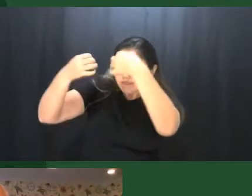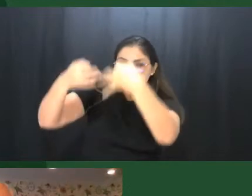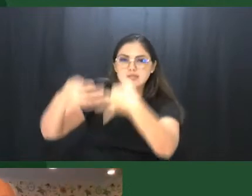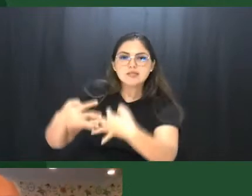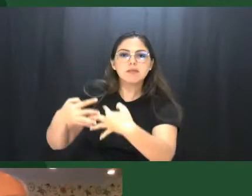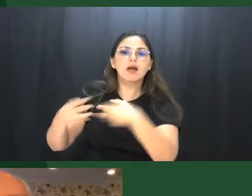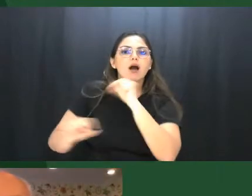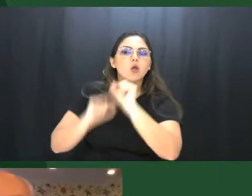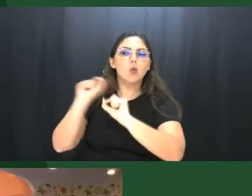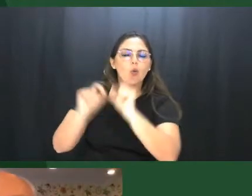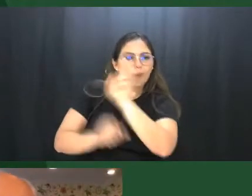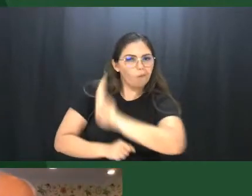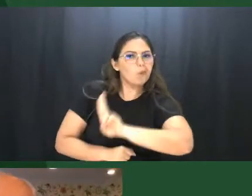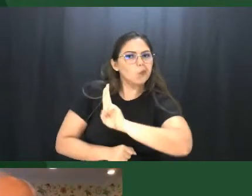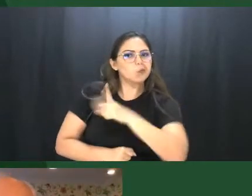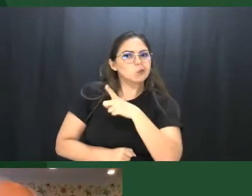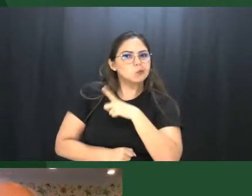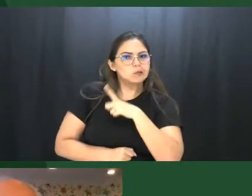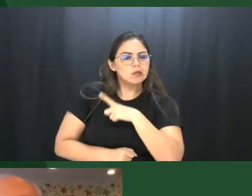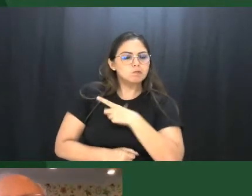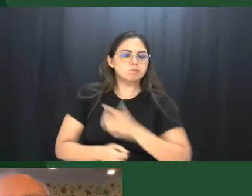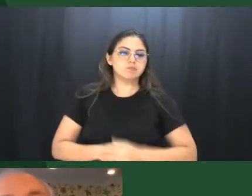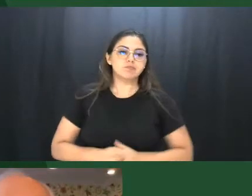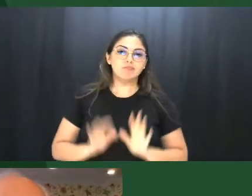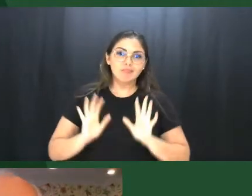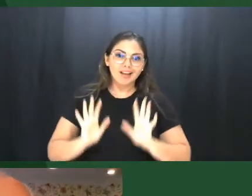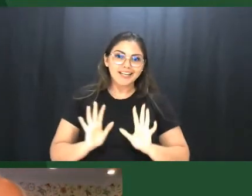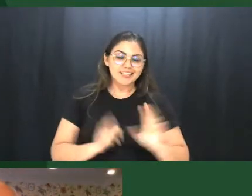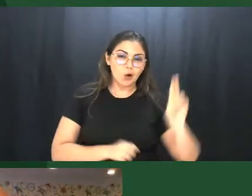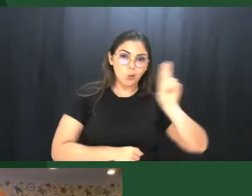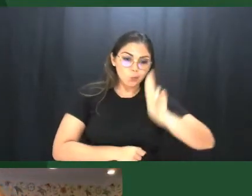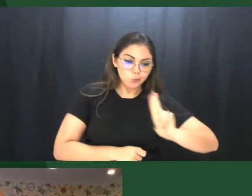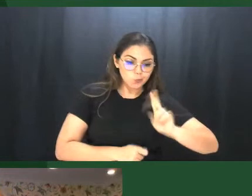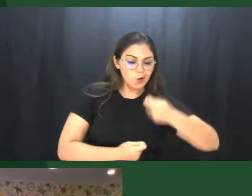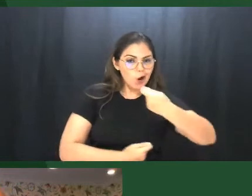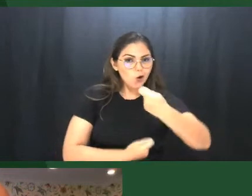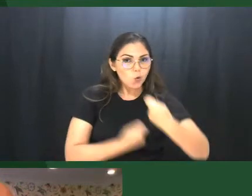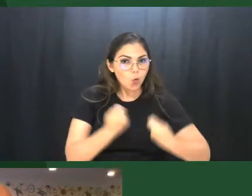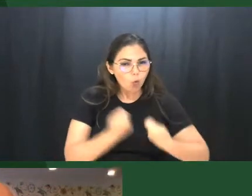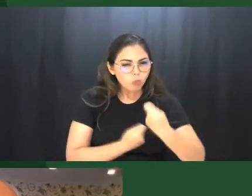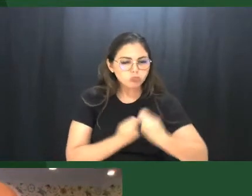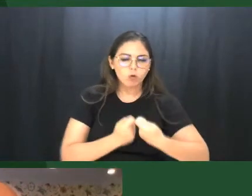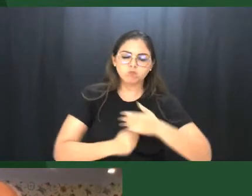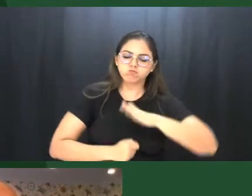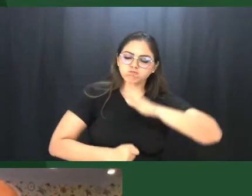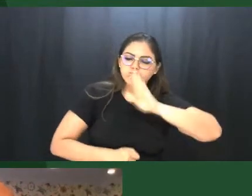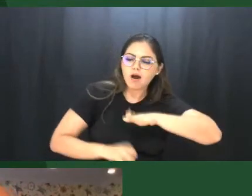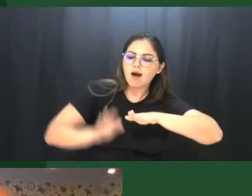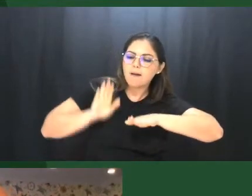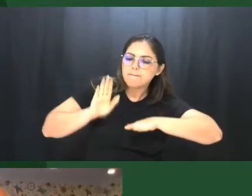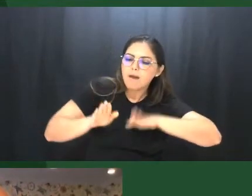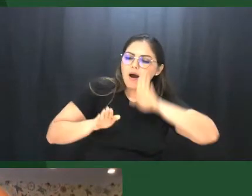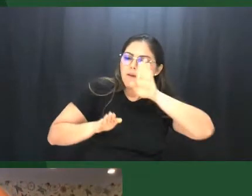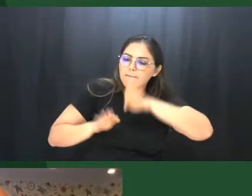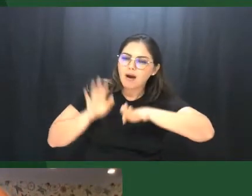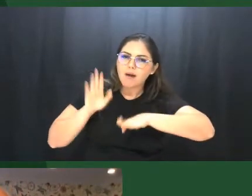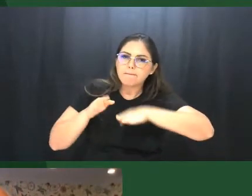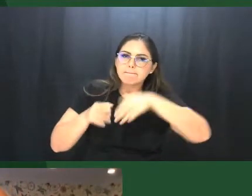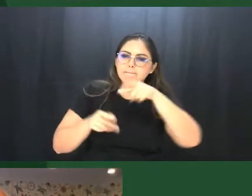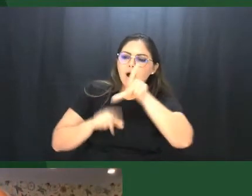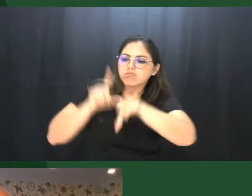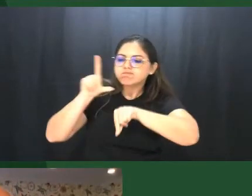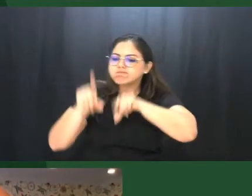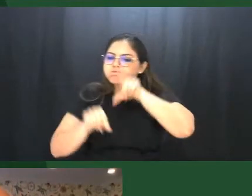by step with the user in control, enabling them to go back and change their answers and explore the